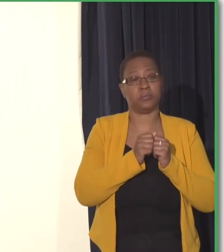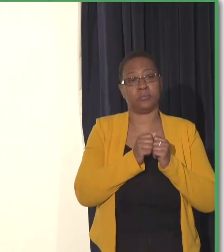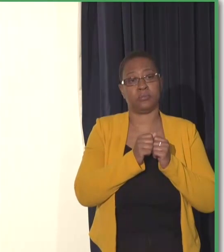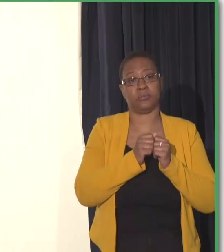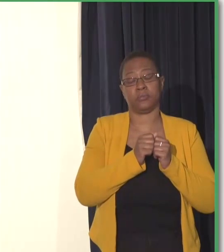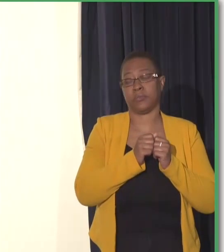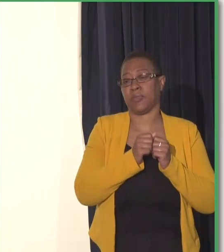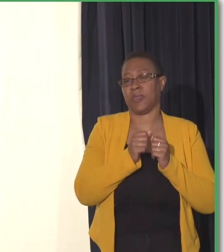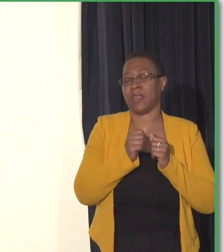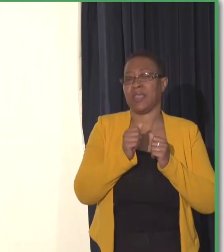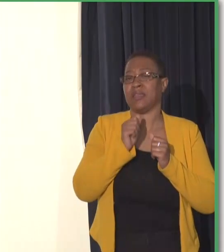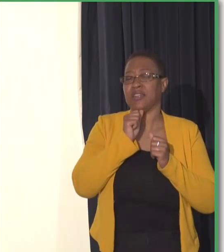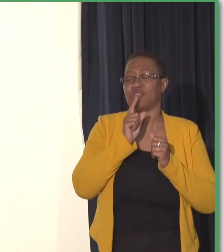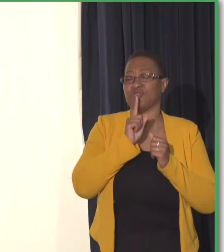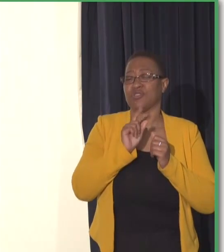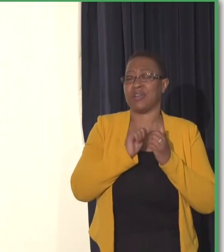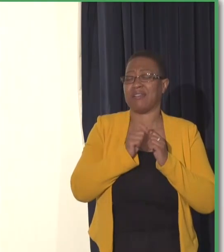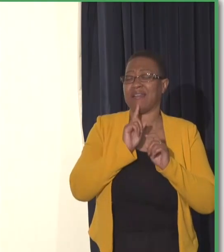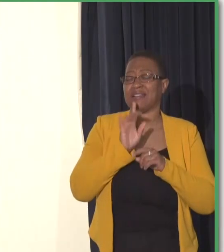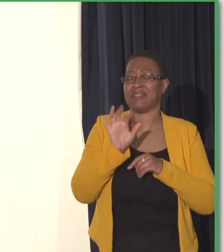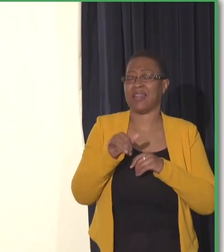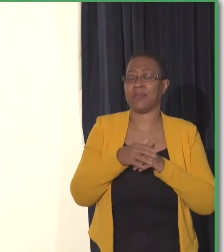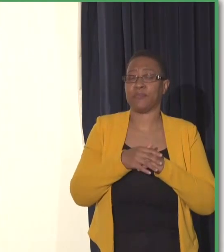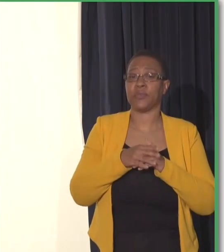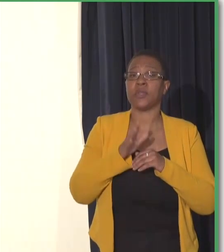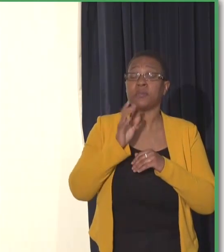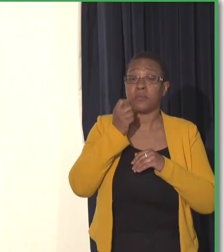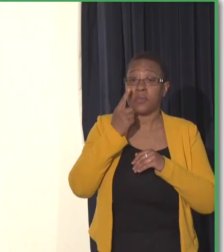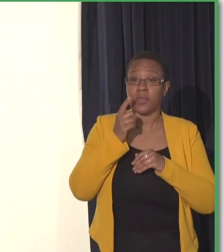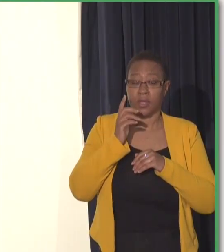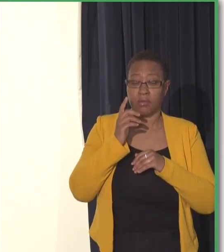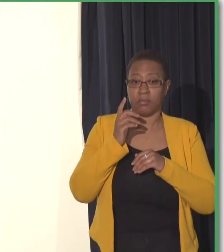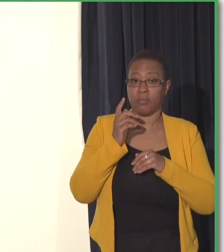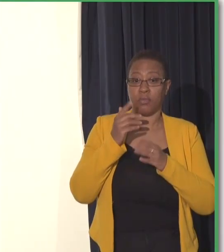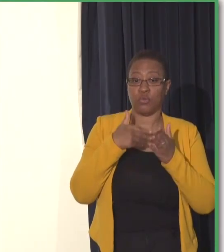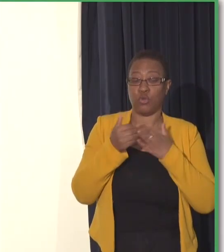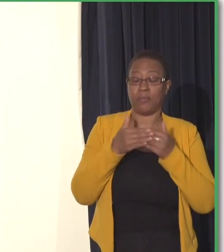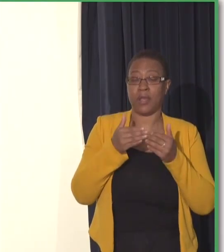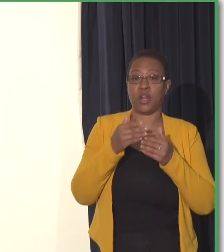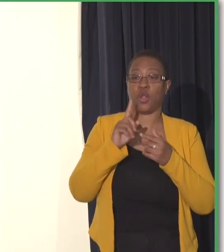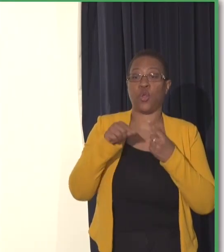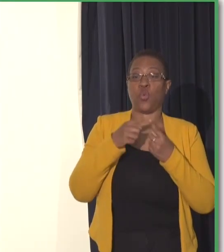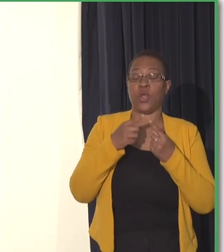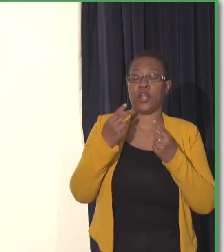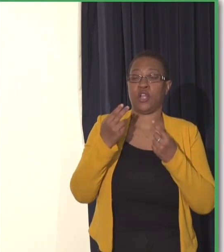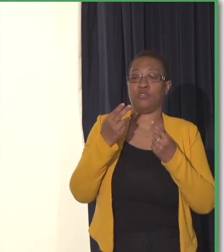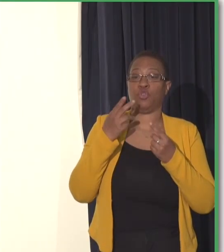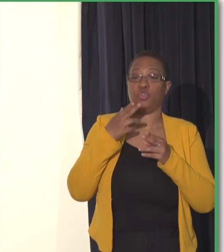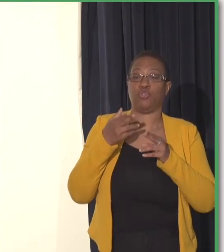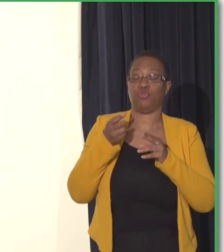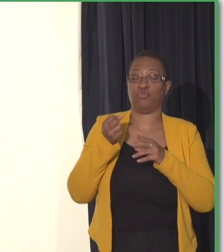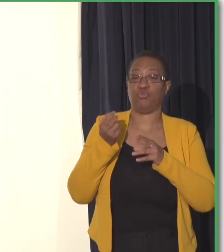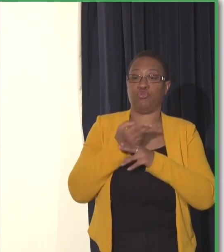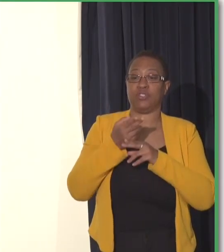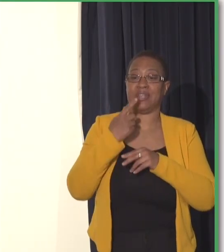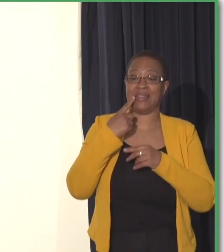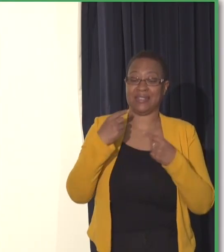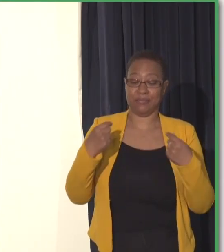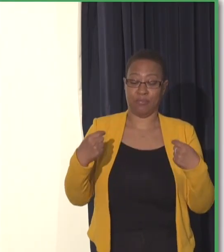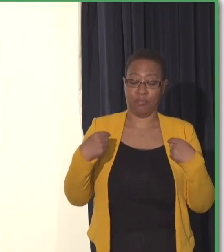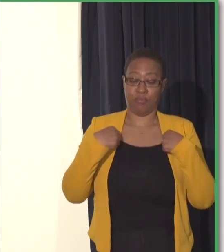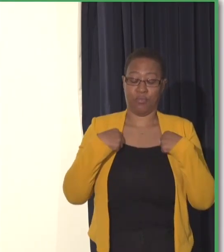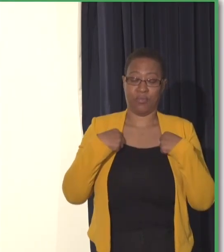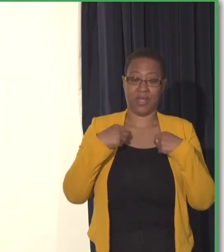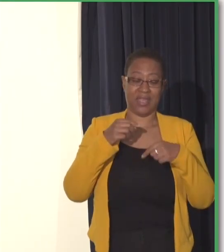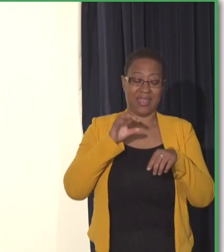I'm not sure how to answer that. There's going to be minor injuries from tasers because they are little probes that poke your skin. So we do